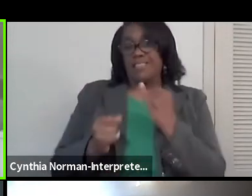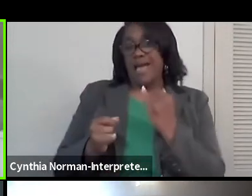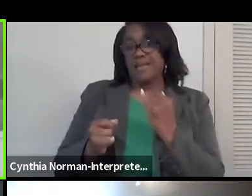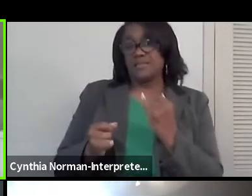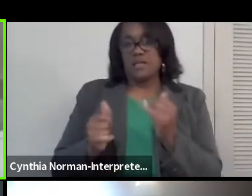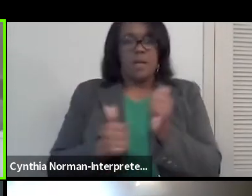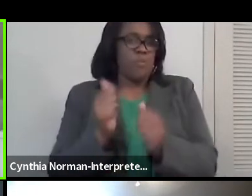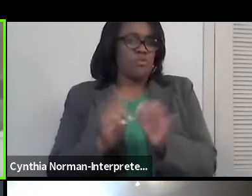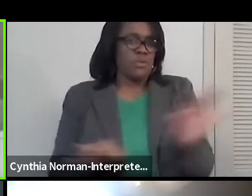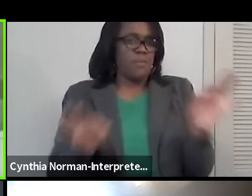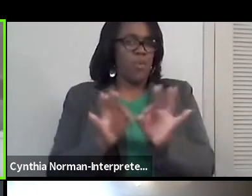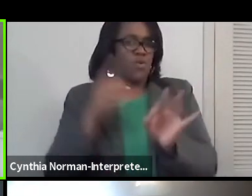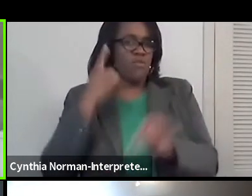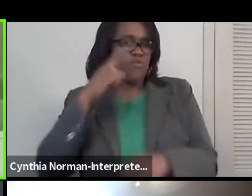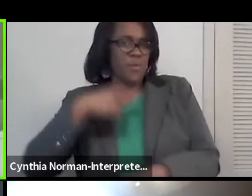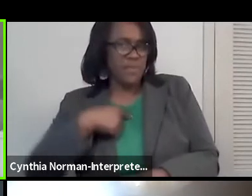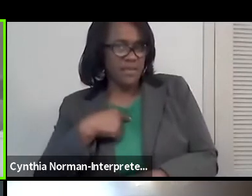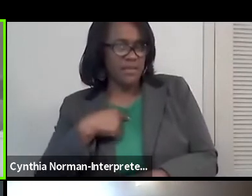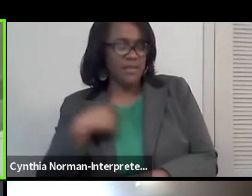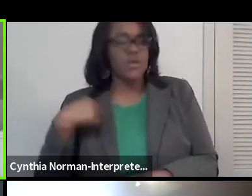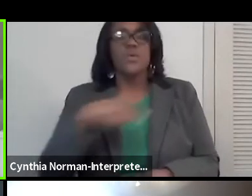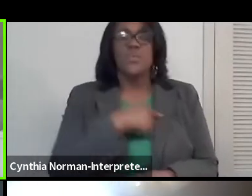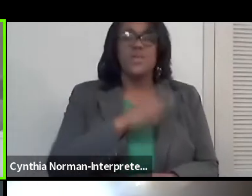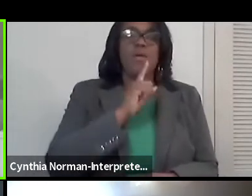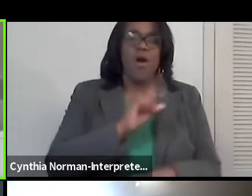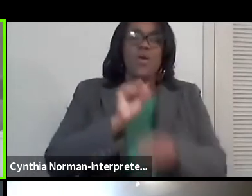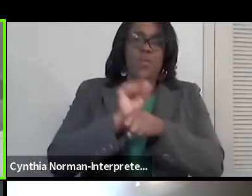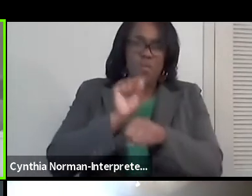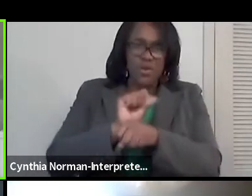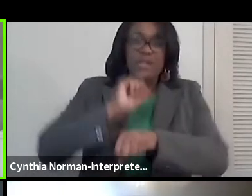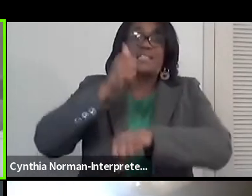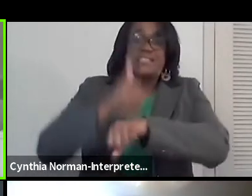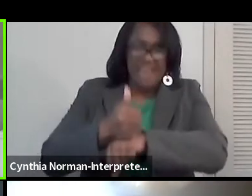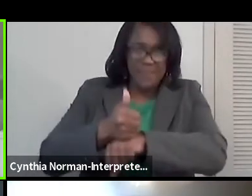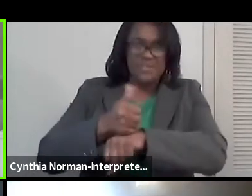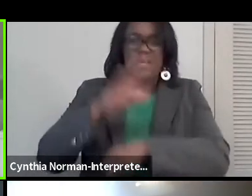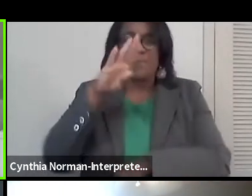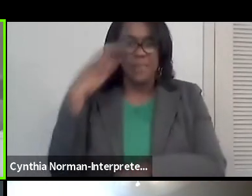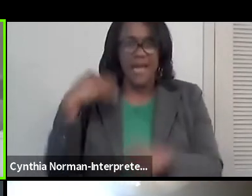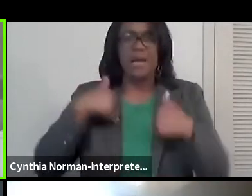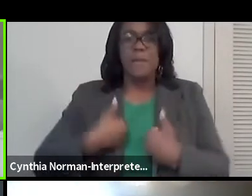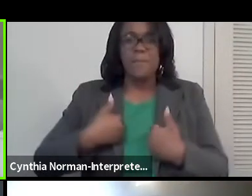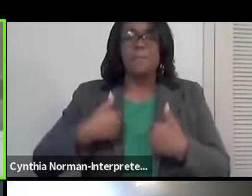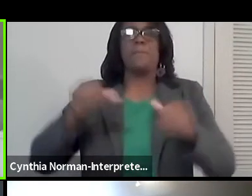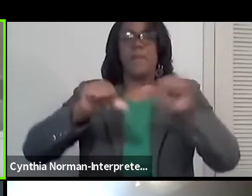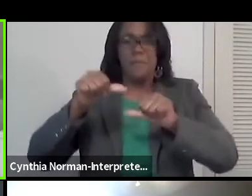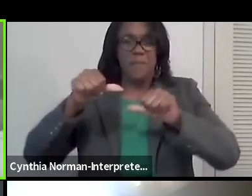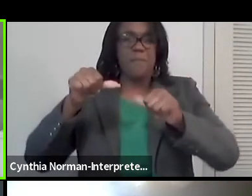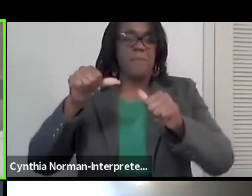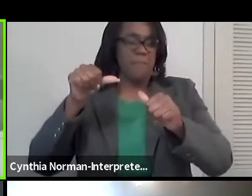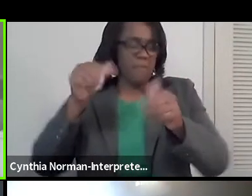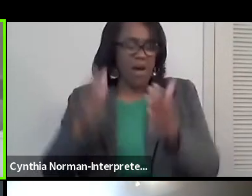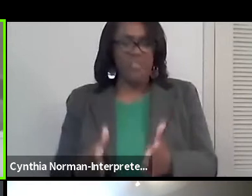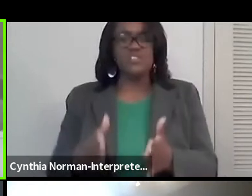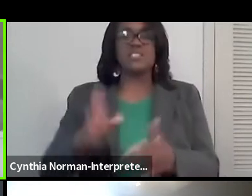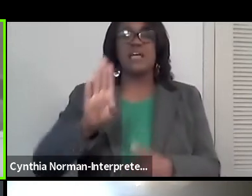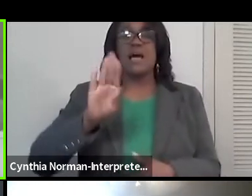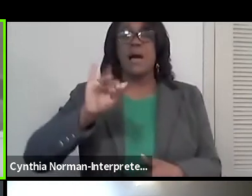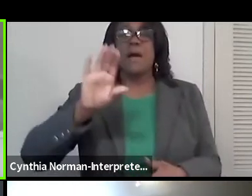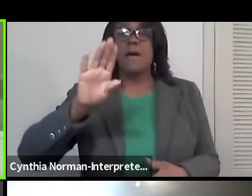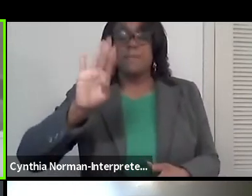most importantly for me, is we are working on establishing the Black Mammalogists Week BIPOC Scholar Award with the